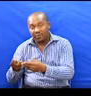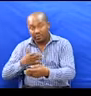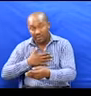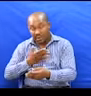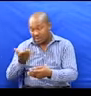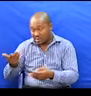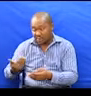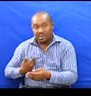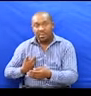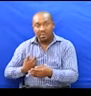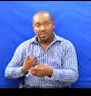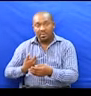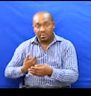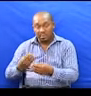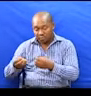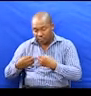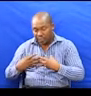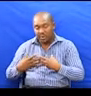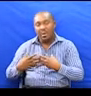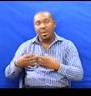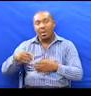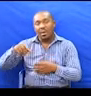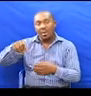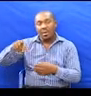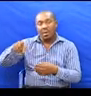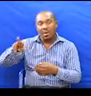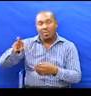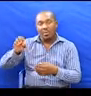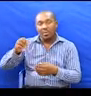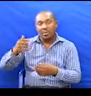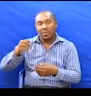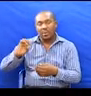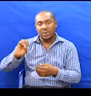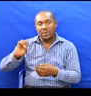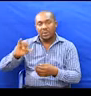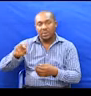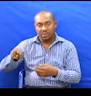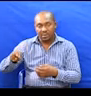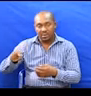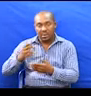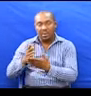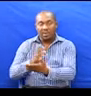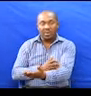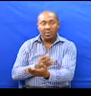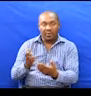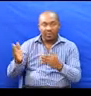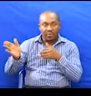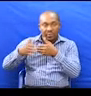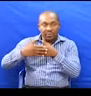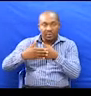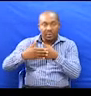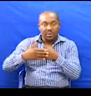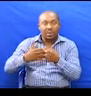food that can provide us with what? Protein. So, before closing the period, or before